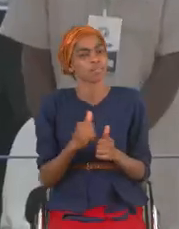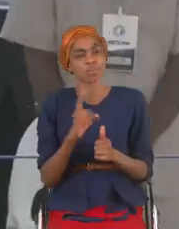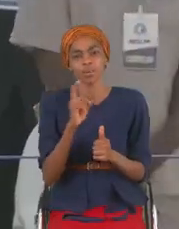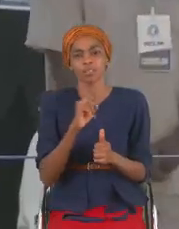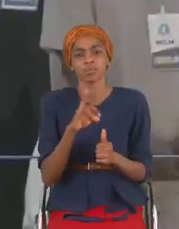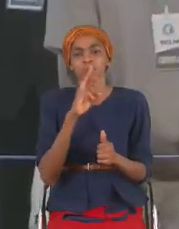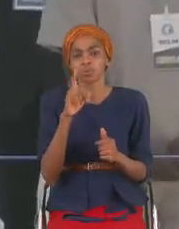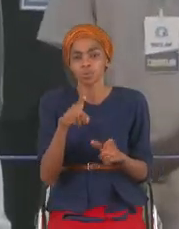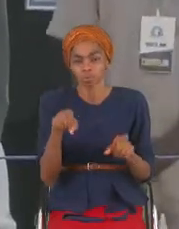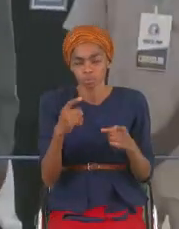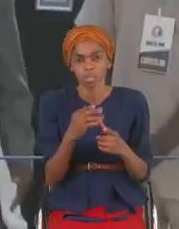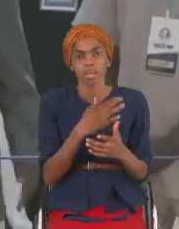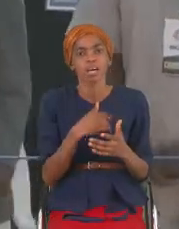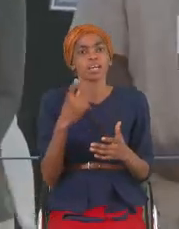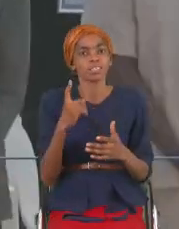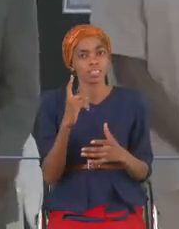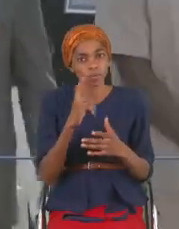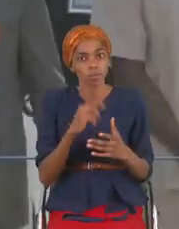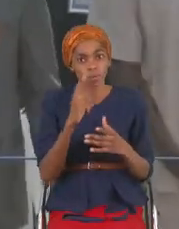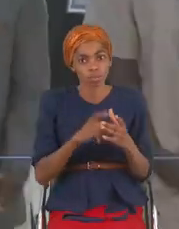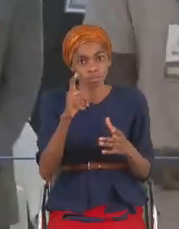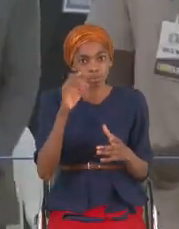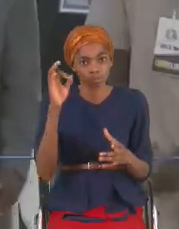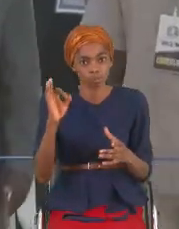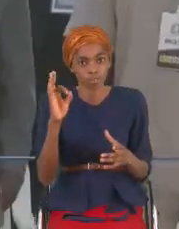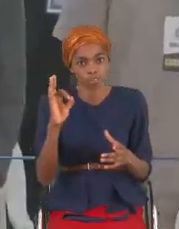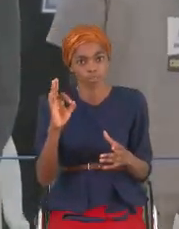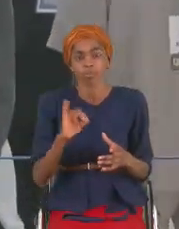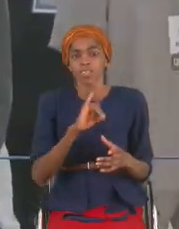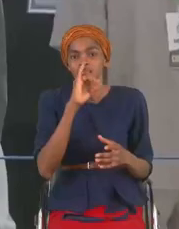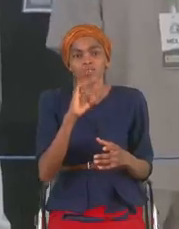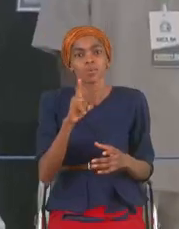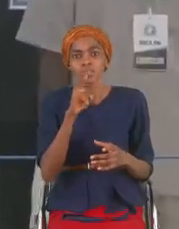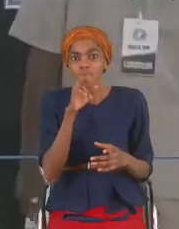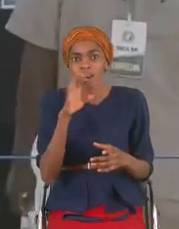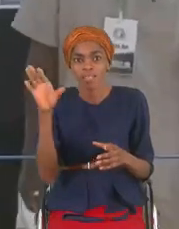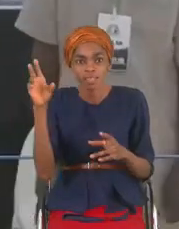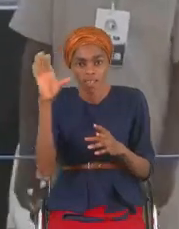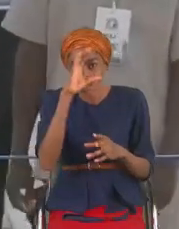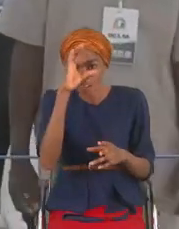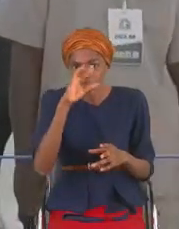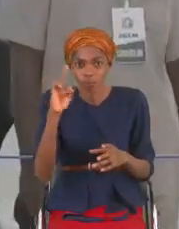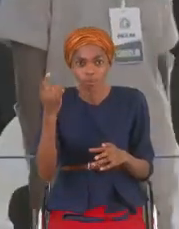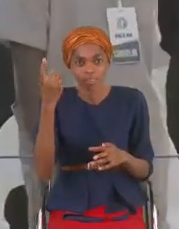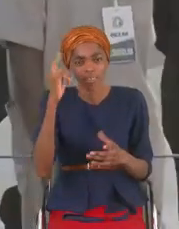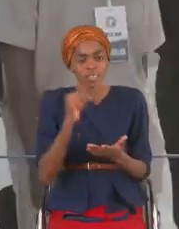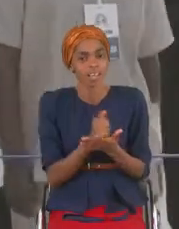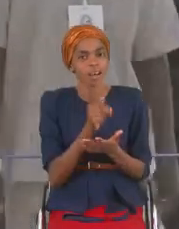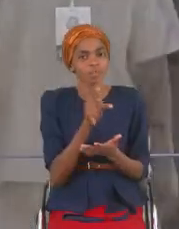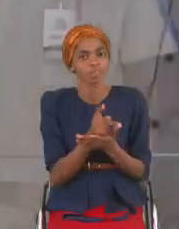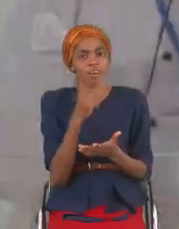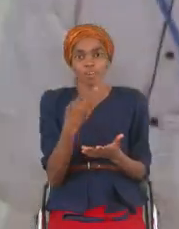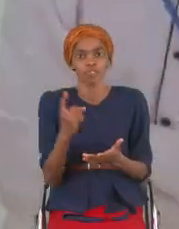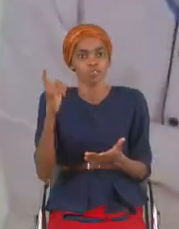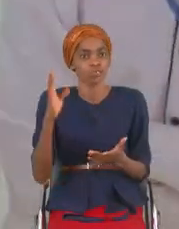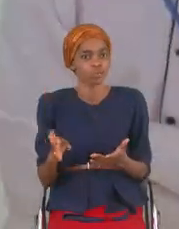and the content of what you preach. You're seeking only the approval of God,